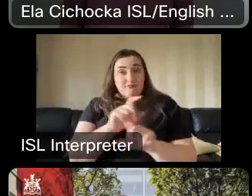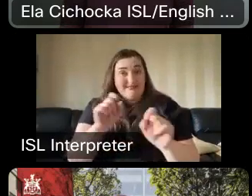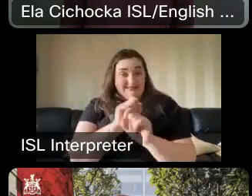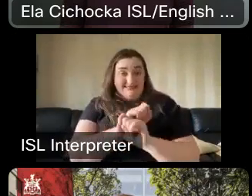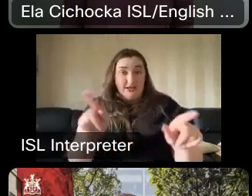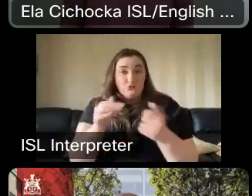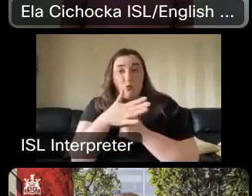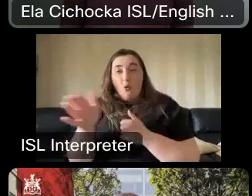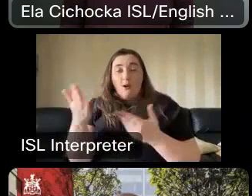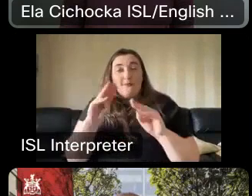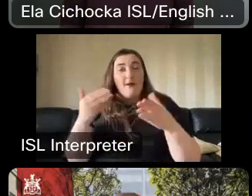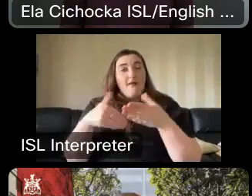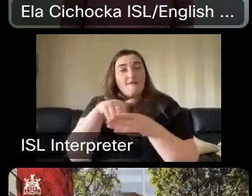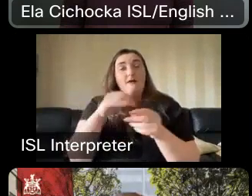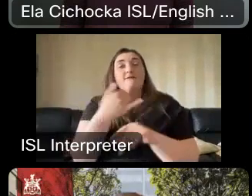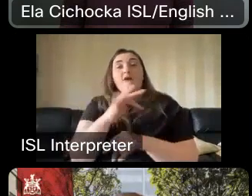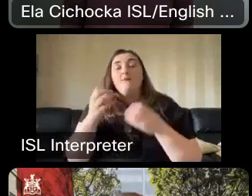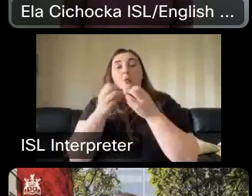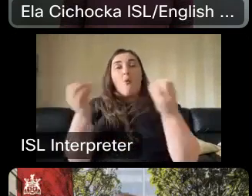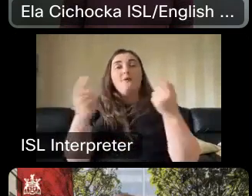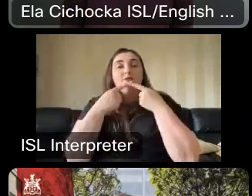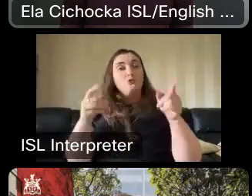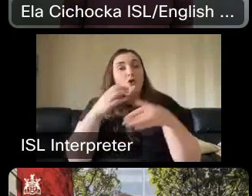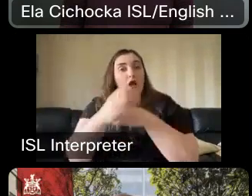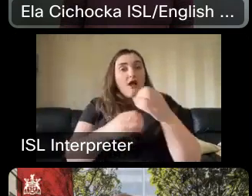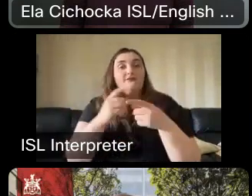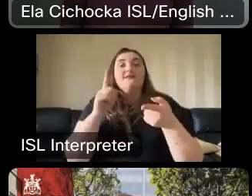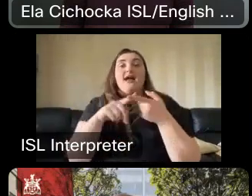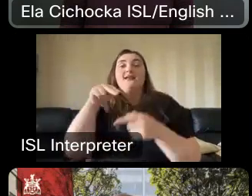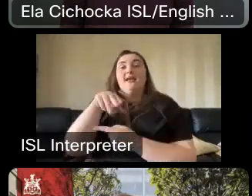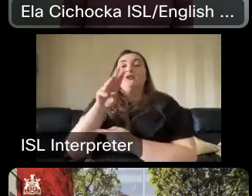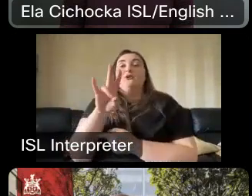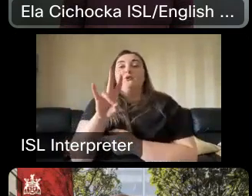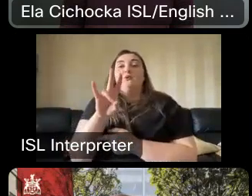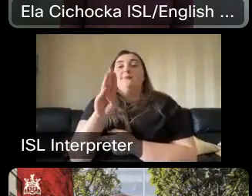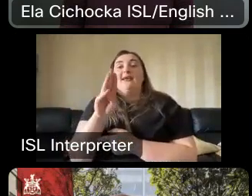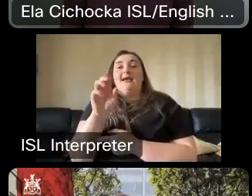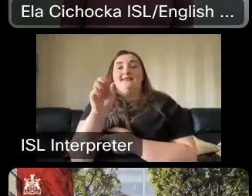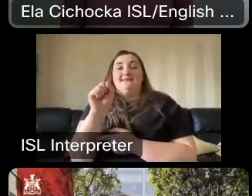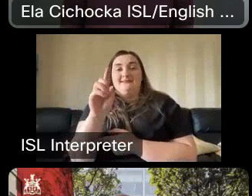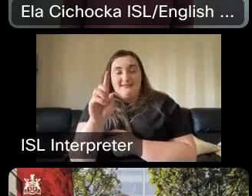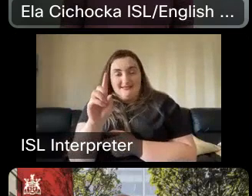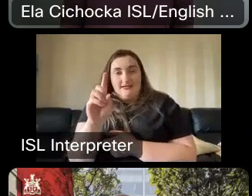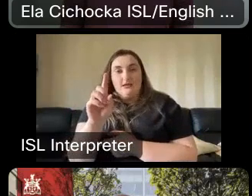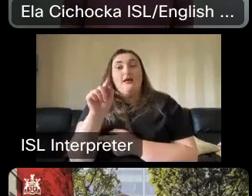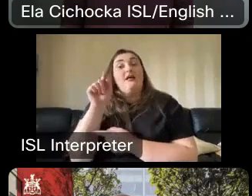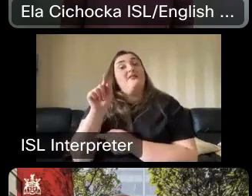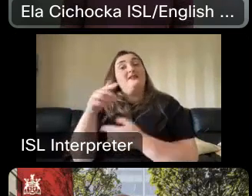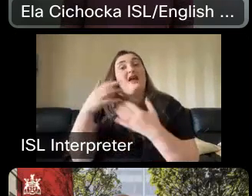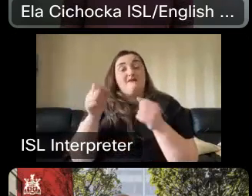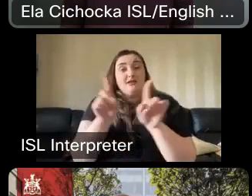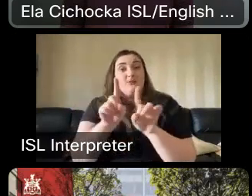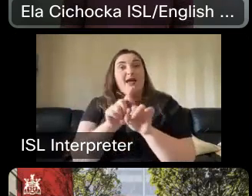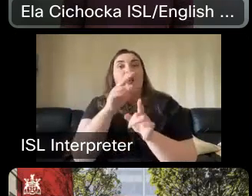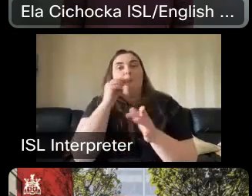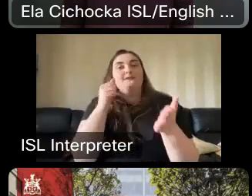of our stakeholders from the Open Disclosure Office, and the NQPSD, which is the National Quality and Patient Safety Directorate, also